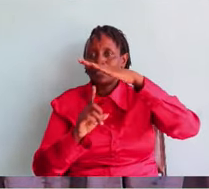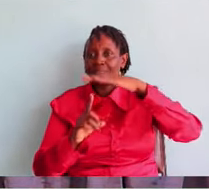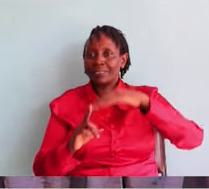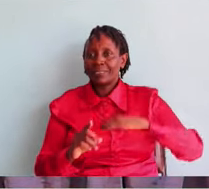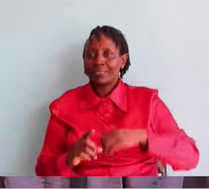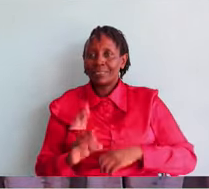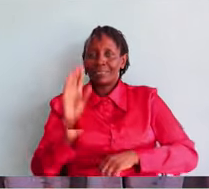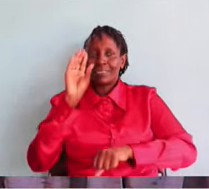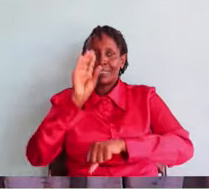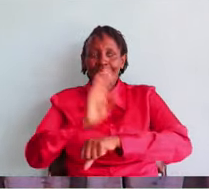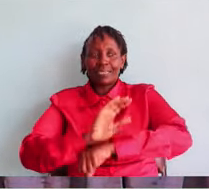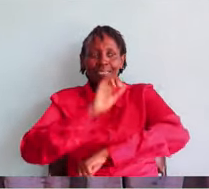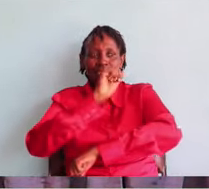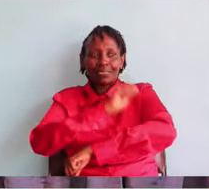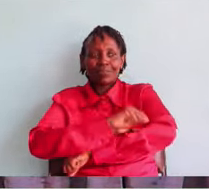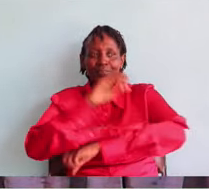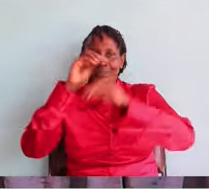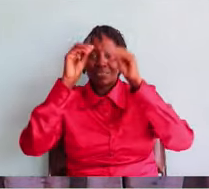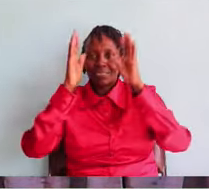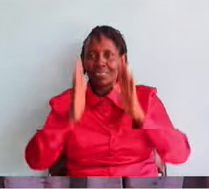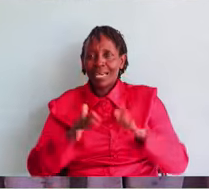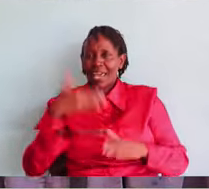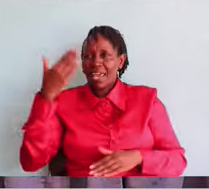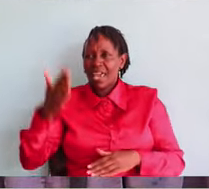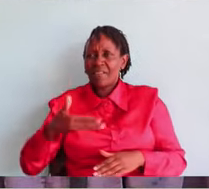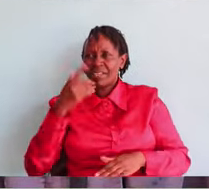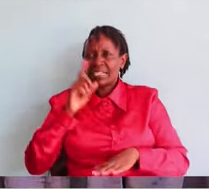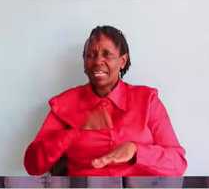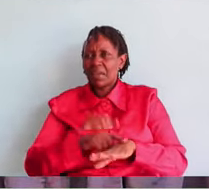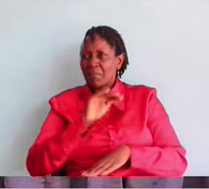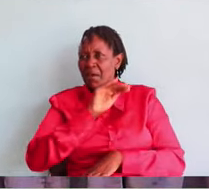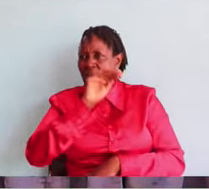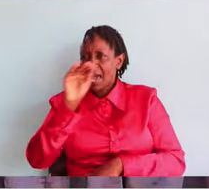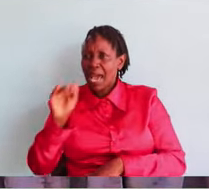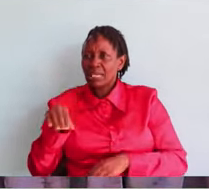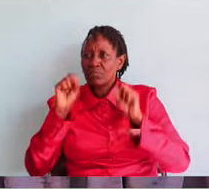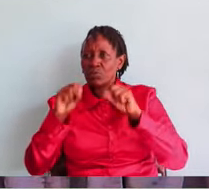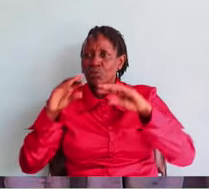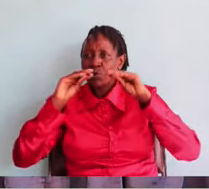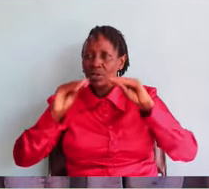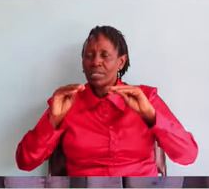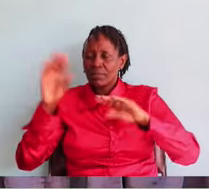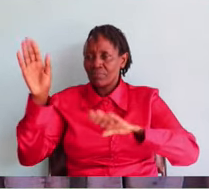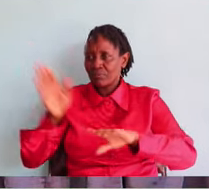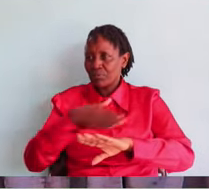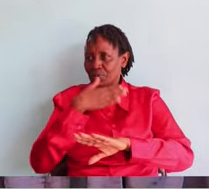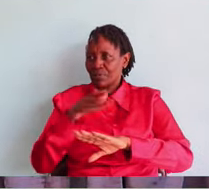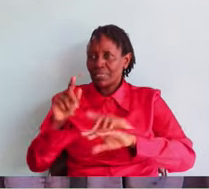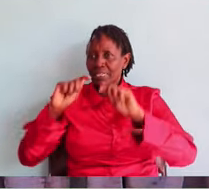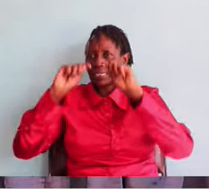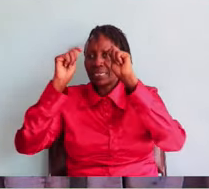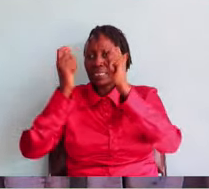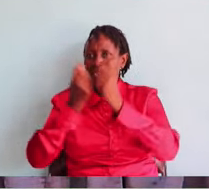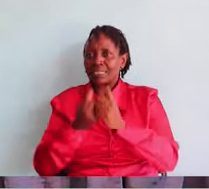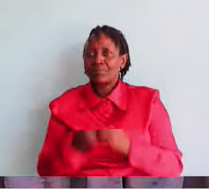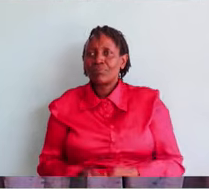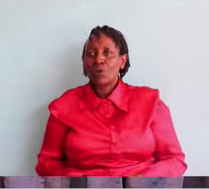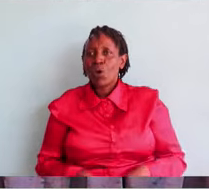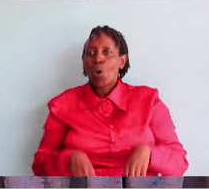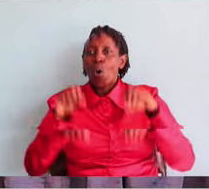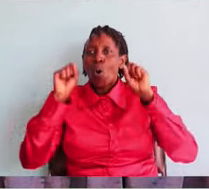teachers. Every time people are being asked, can you teach Sunday school? We have the music team that is here. So we